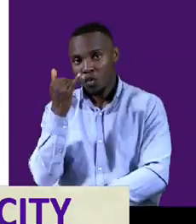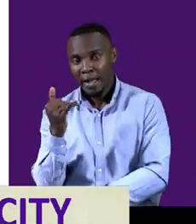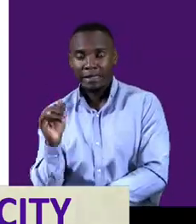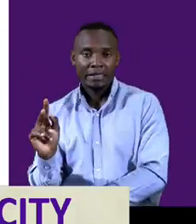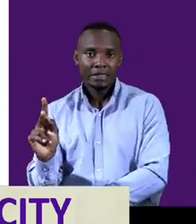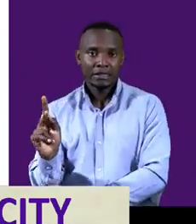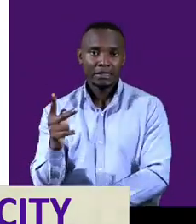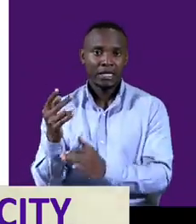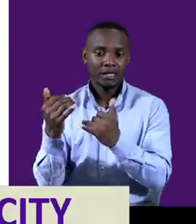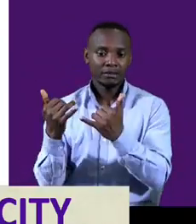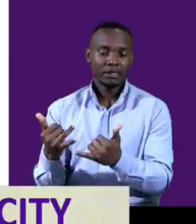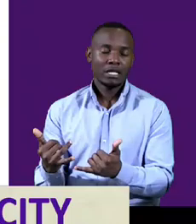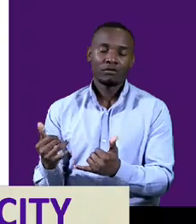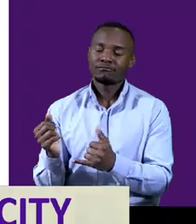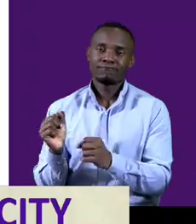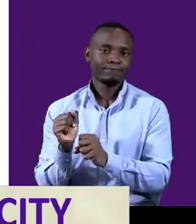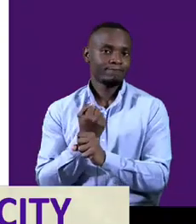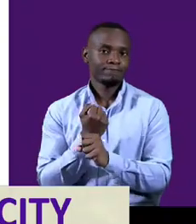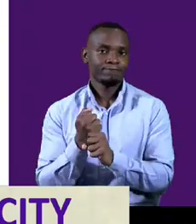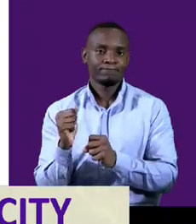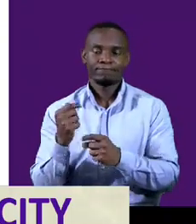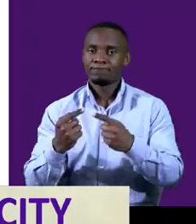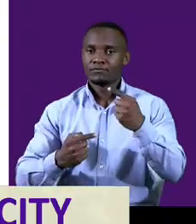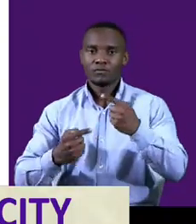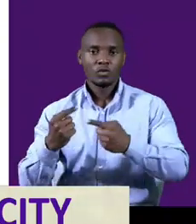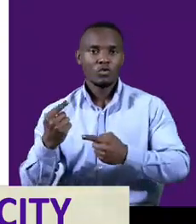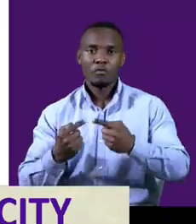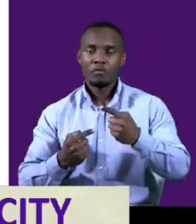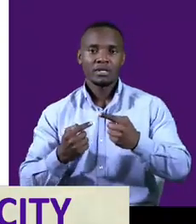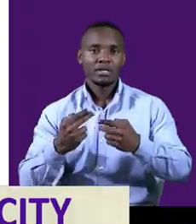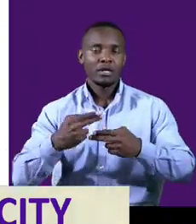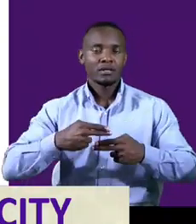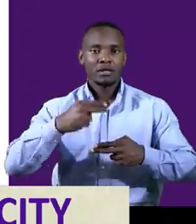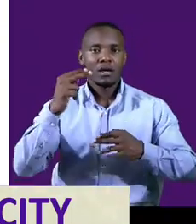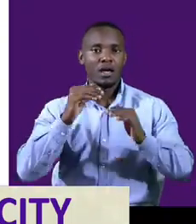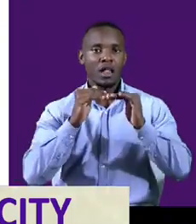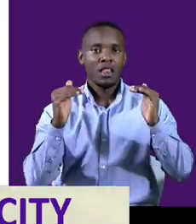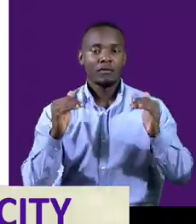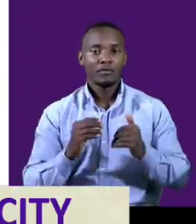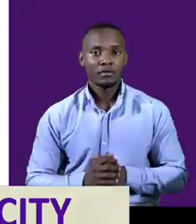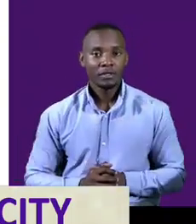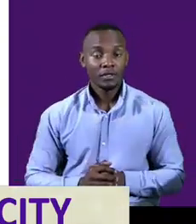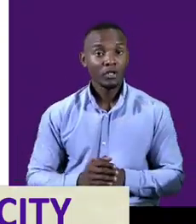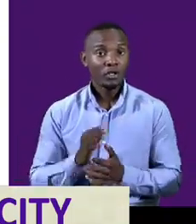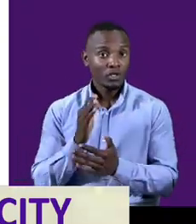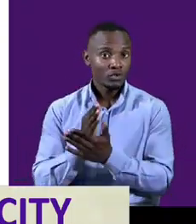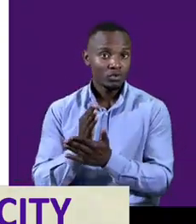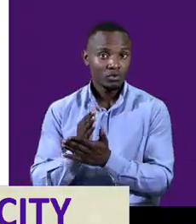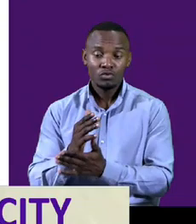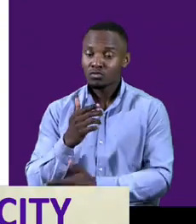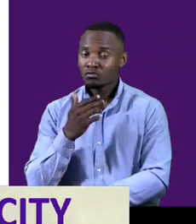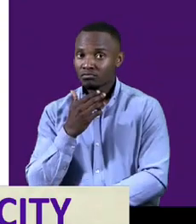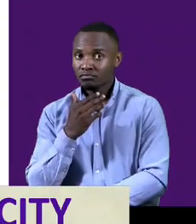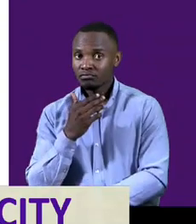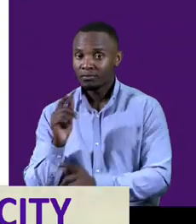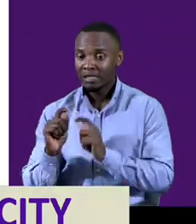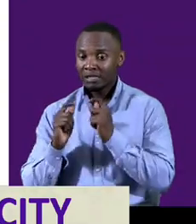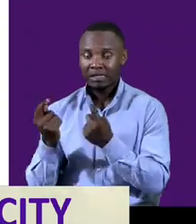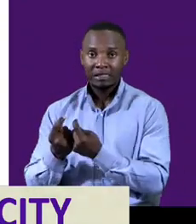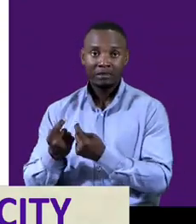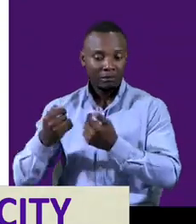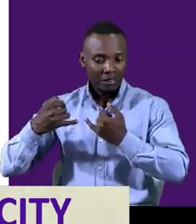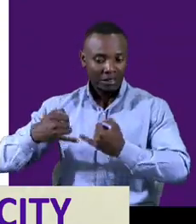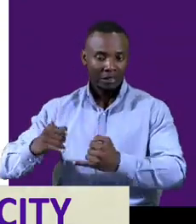point cannot compete at the highest level as we expected. Although the boys are really trying, despite